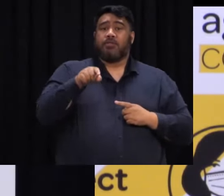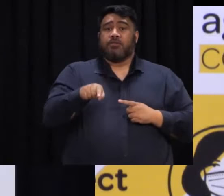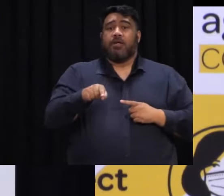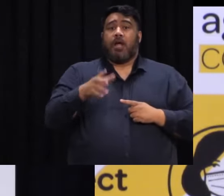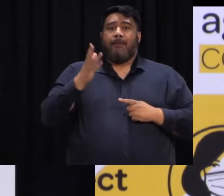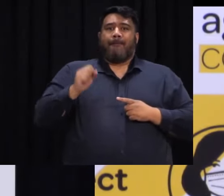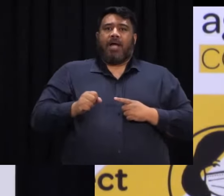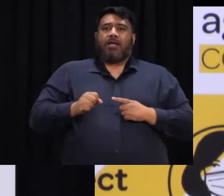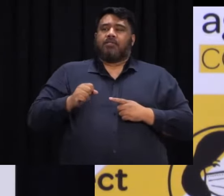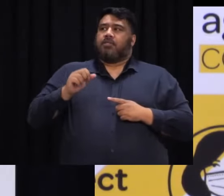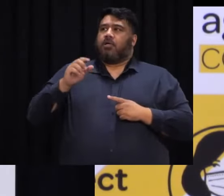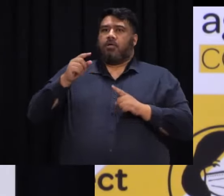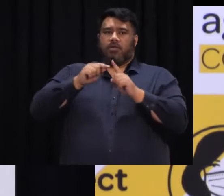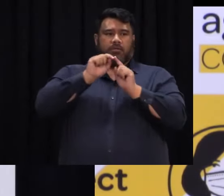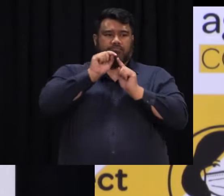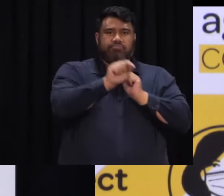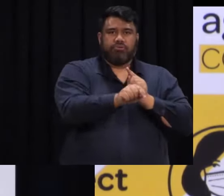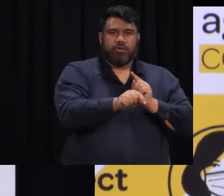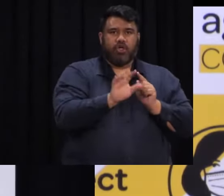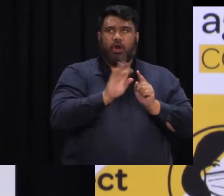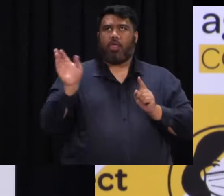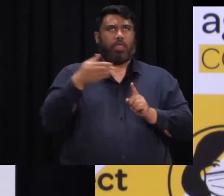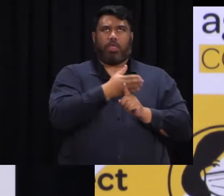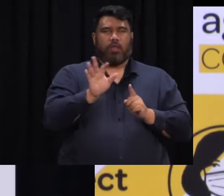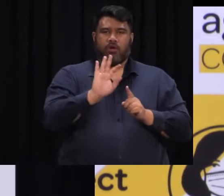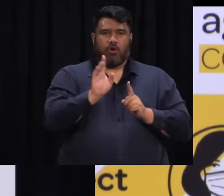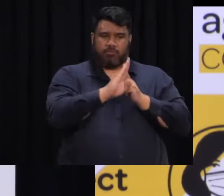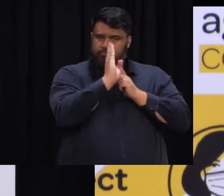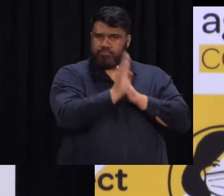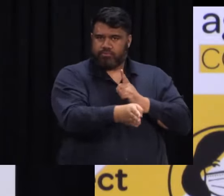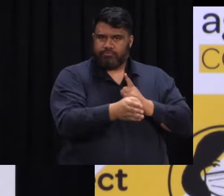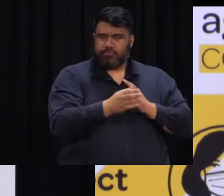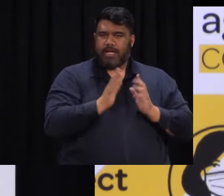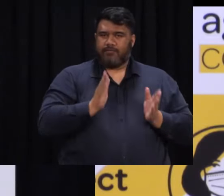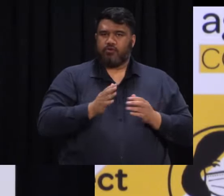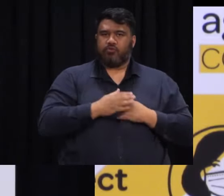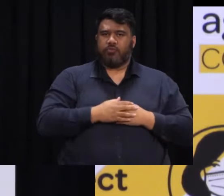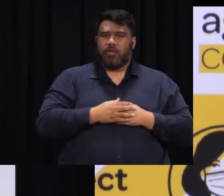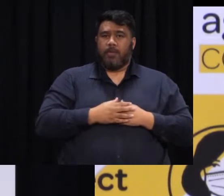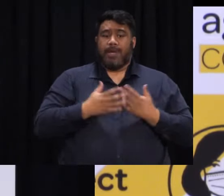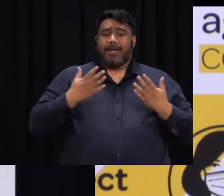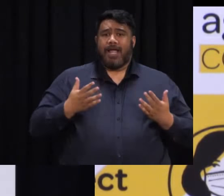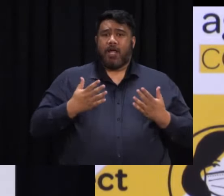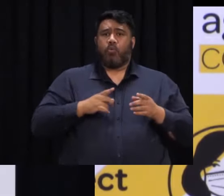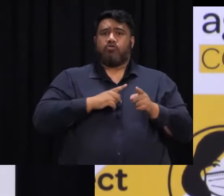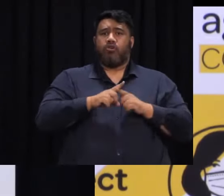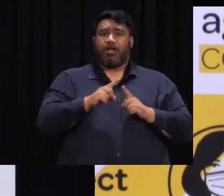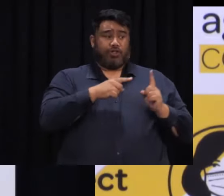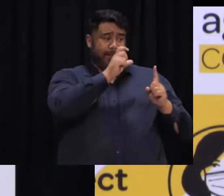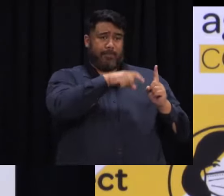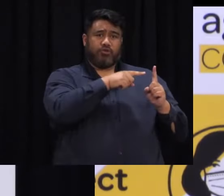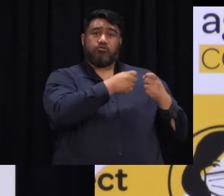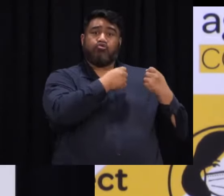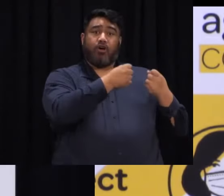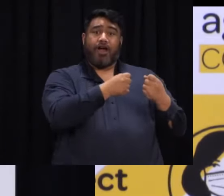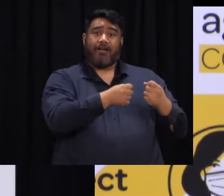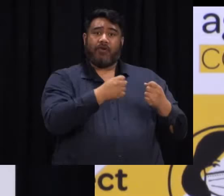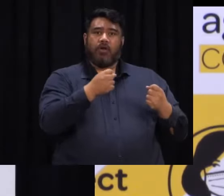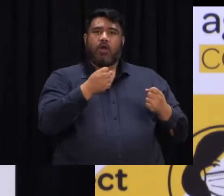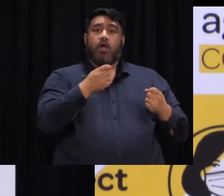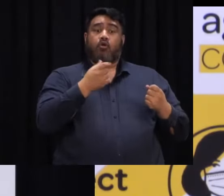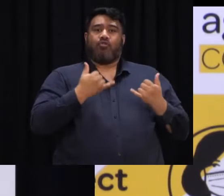route to that environment. What we're trying to ascertain is whether or not that person who was directed to take them there did follow through